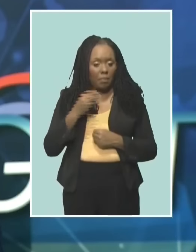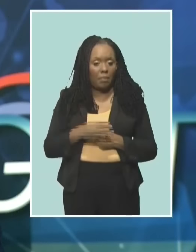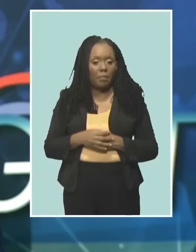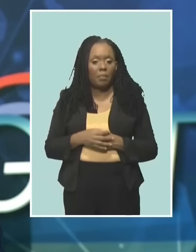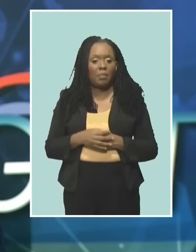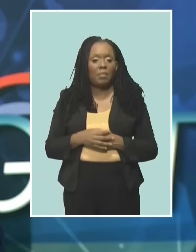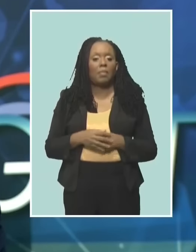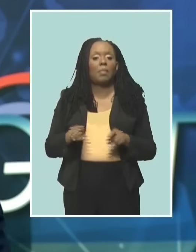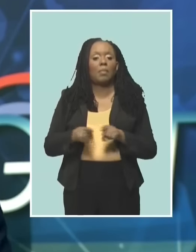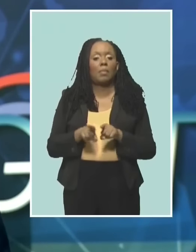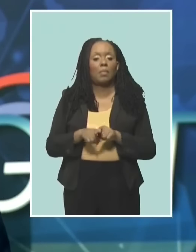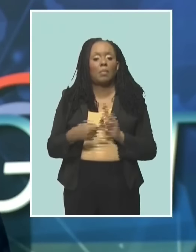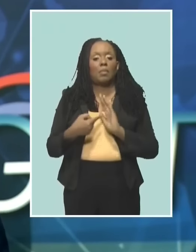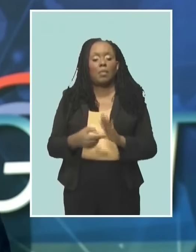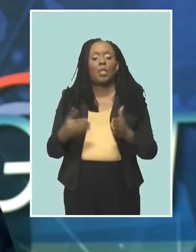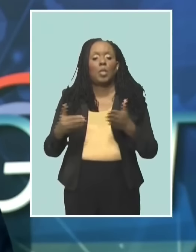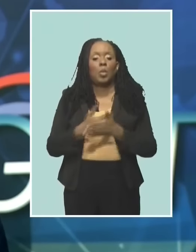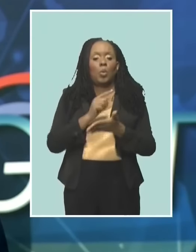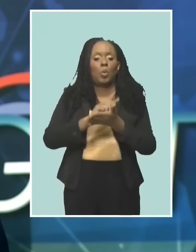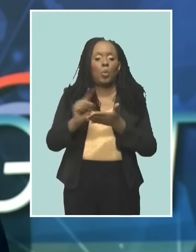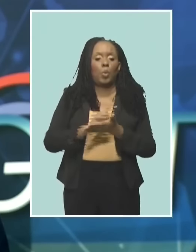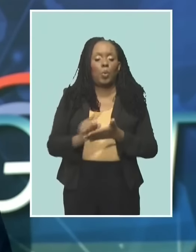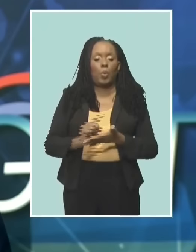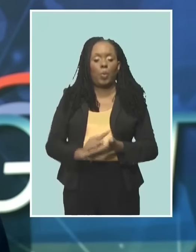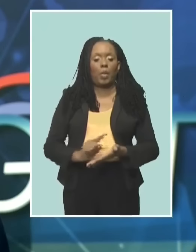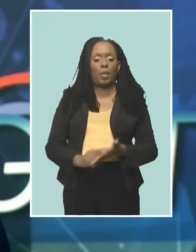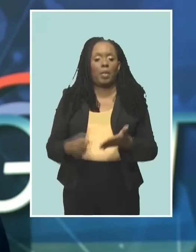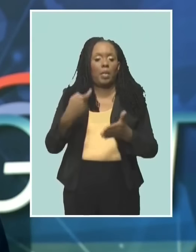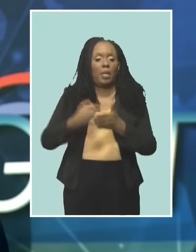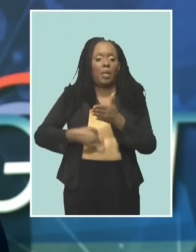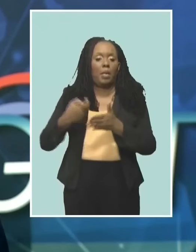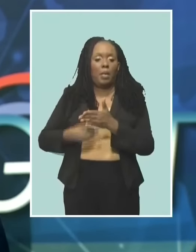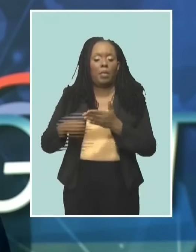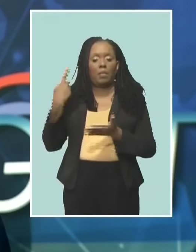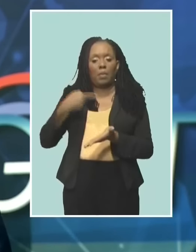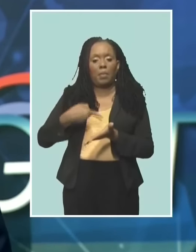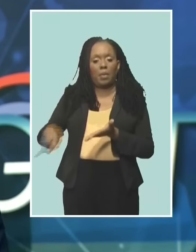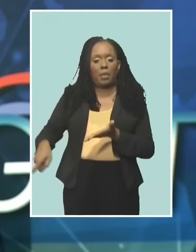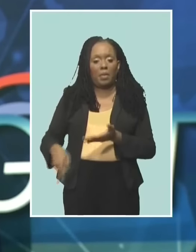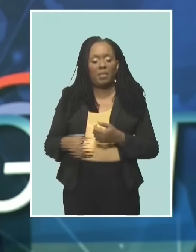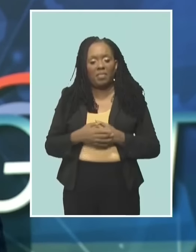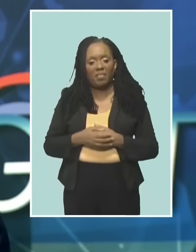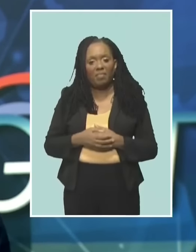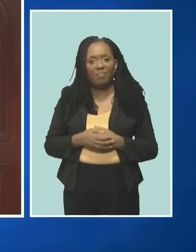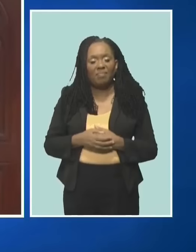Minister Jordan also revealed the new weekly rates of pay.